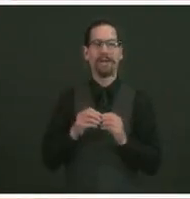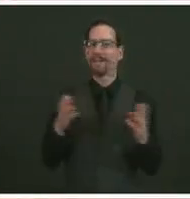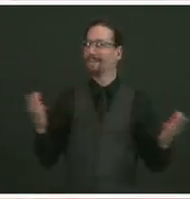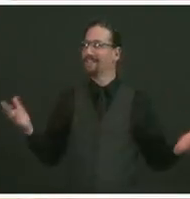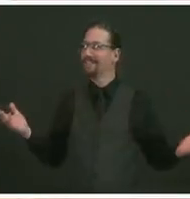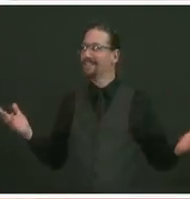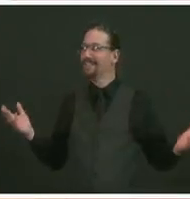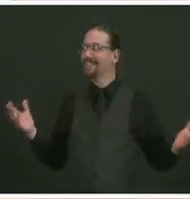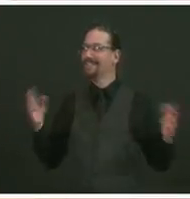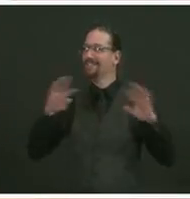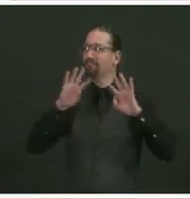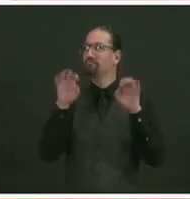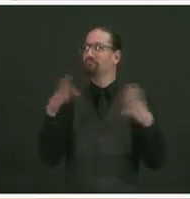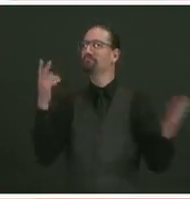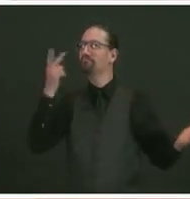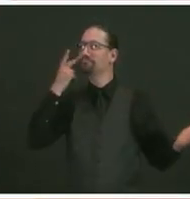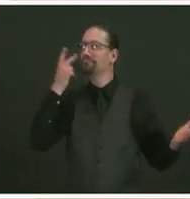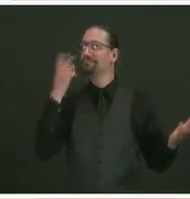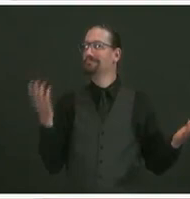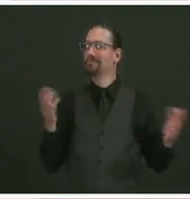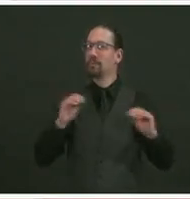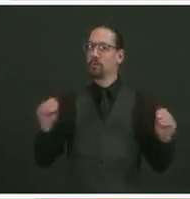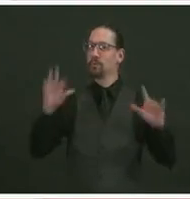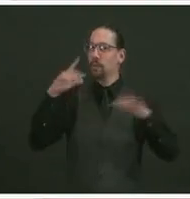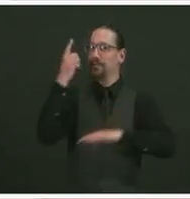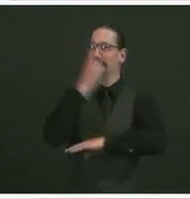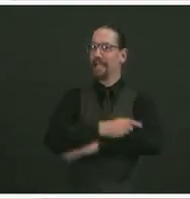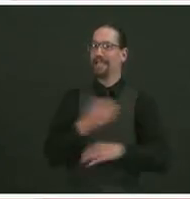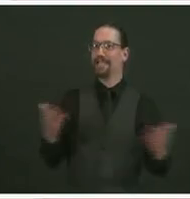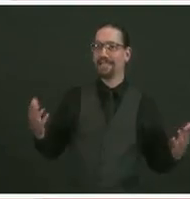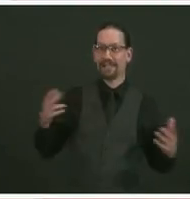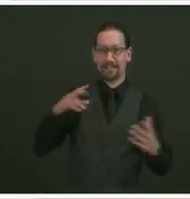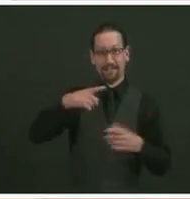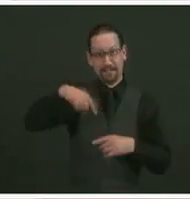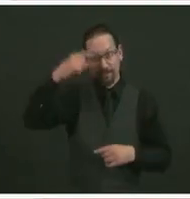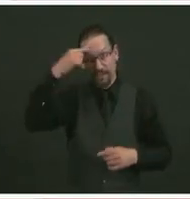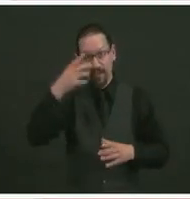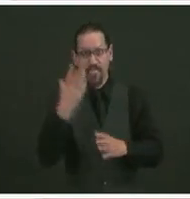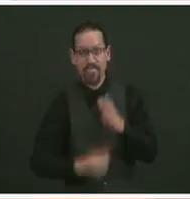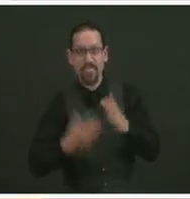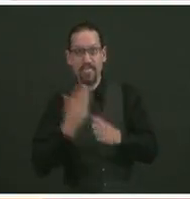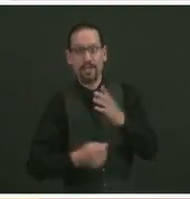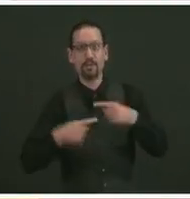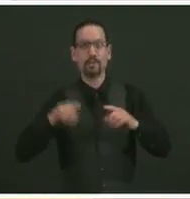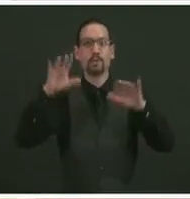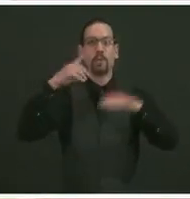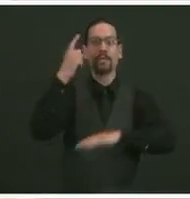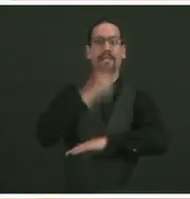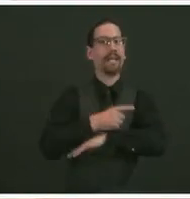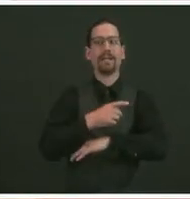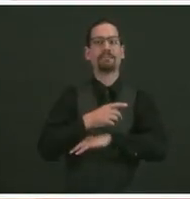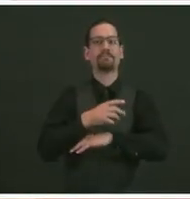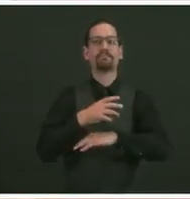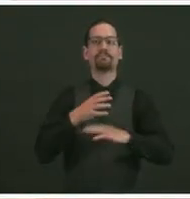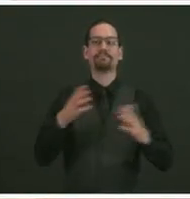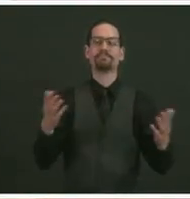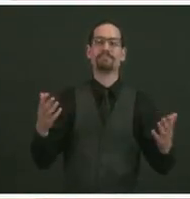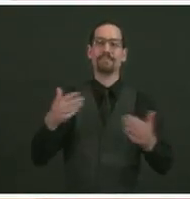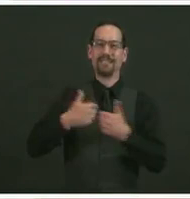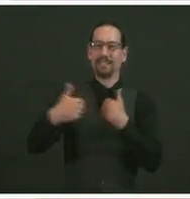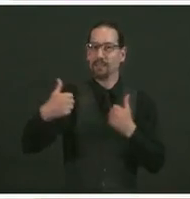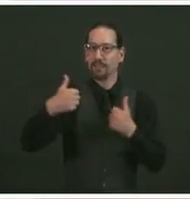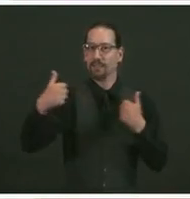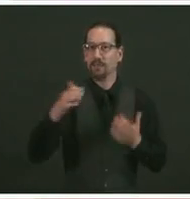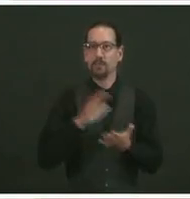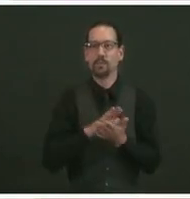Kids, that's the news, right? Like, kids forever have missed school for school days. Well, they've been distance learning for 2 months. Why don't we